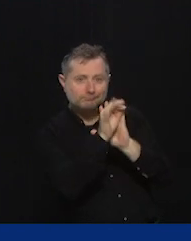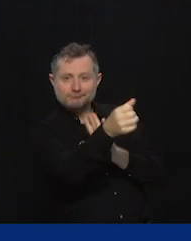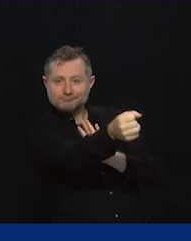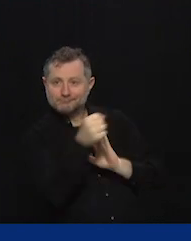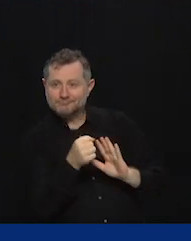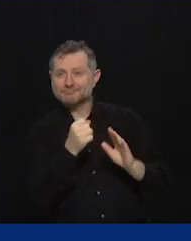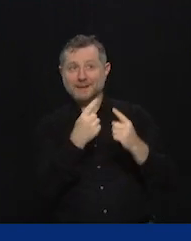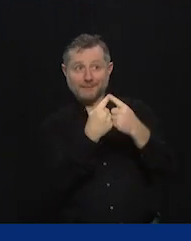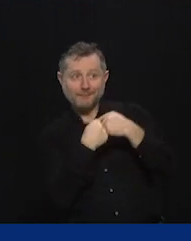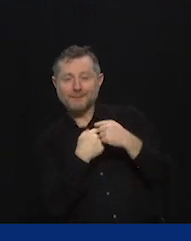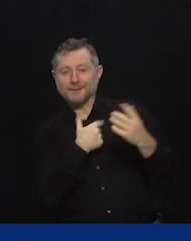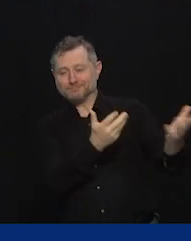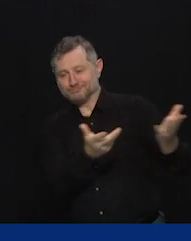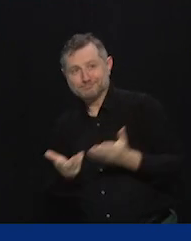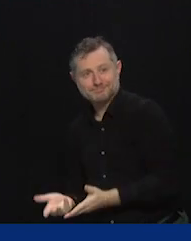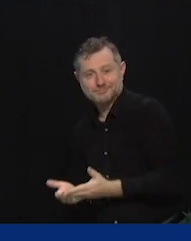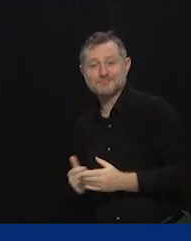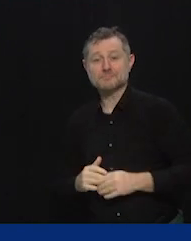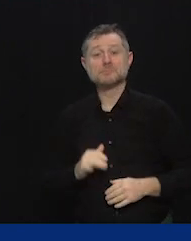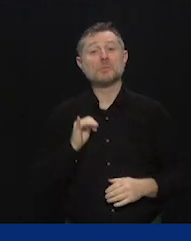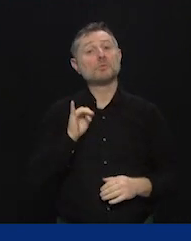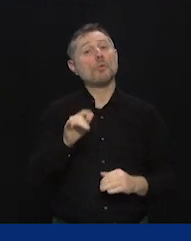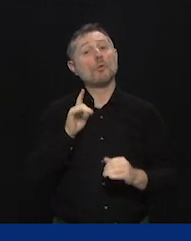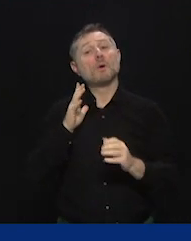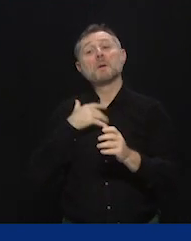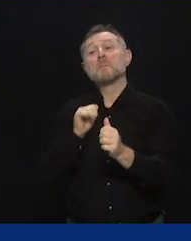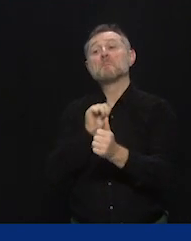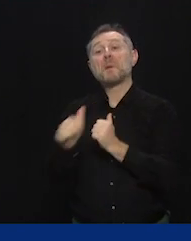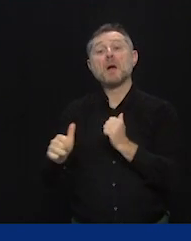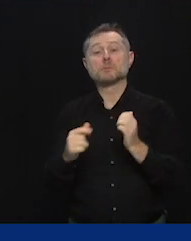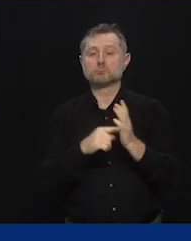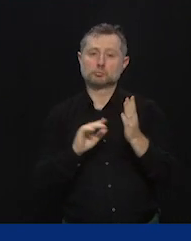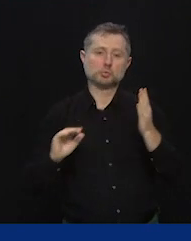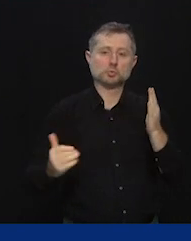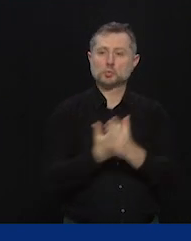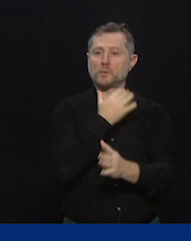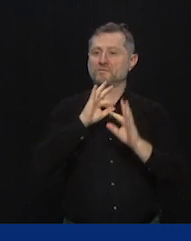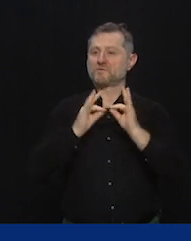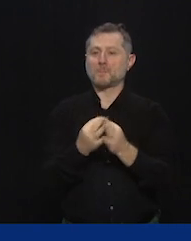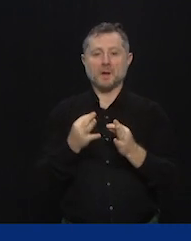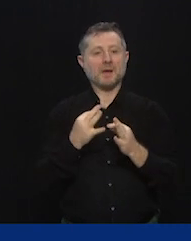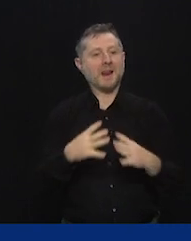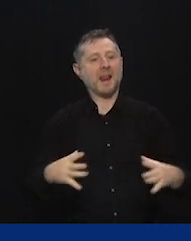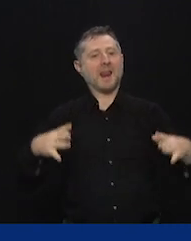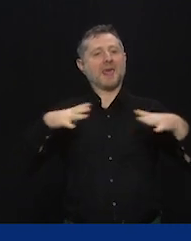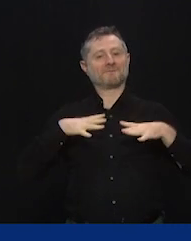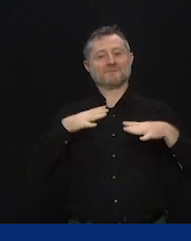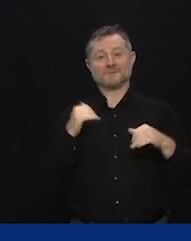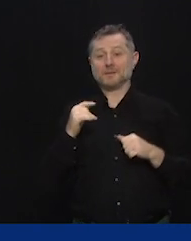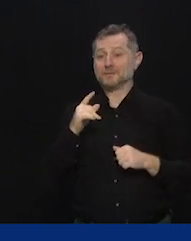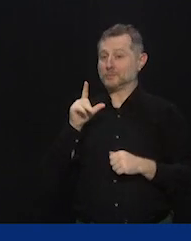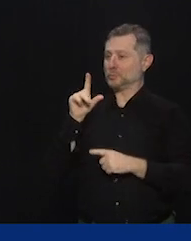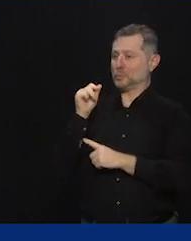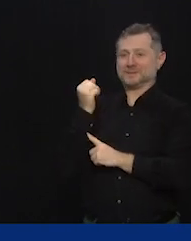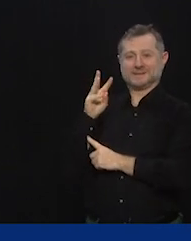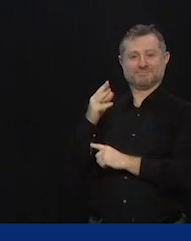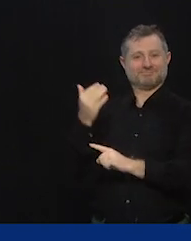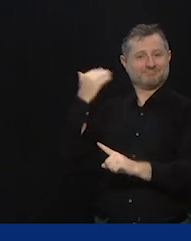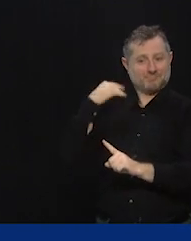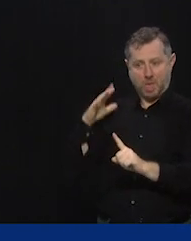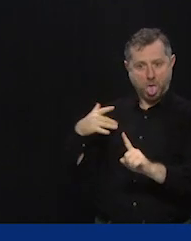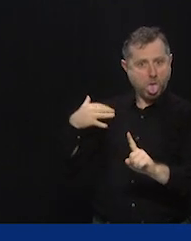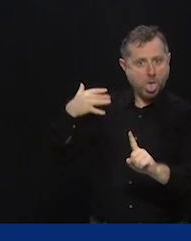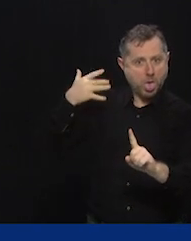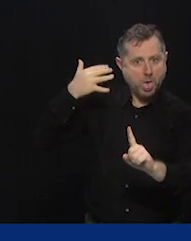New York's landmark paid family leave law in 2016 and has been dedicated ever since to helping New Yorkers understand